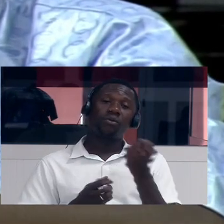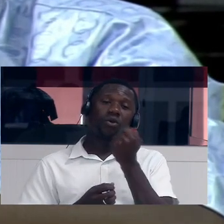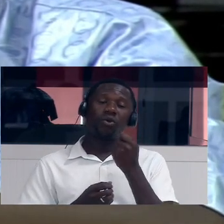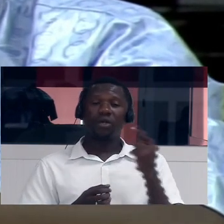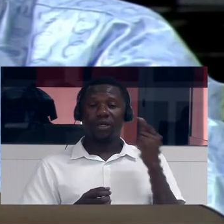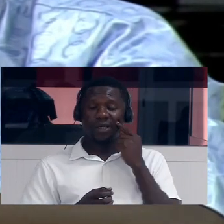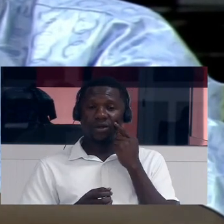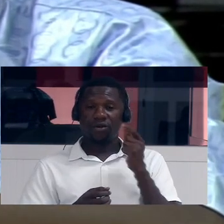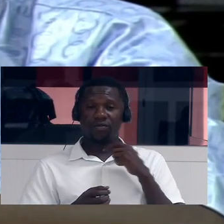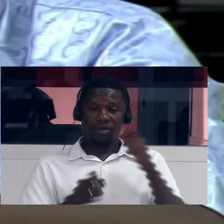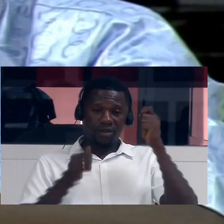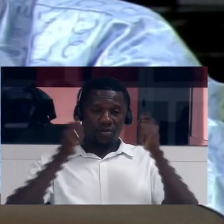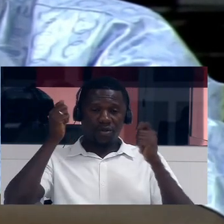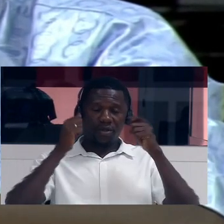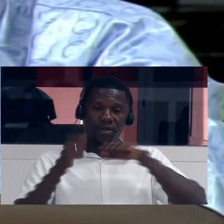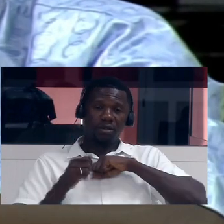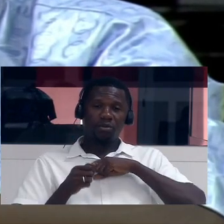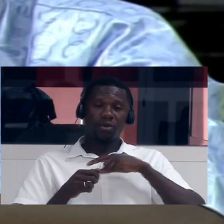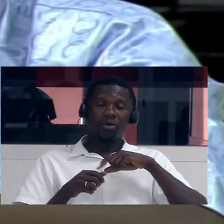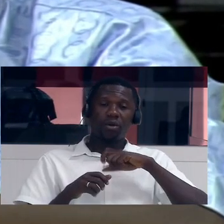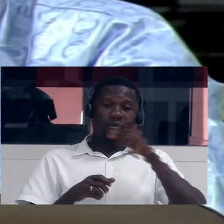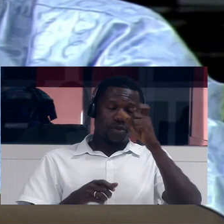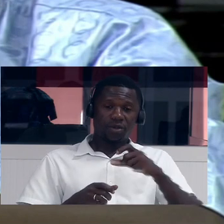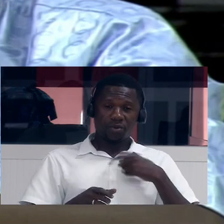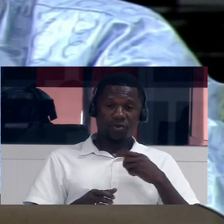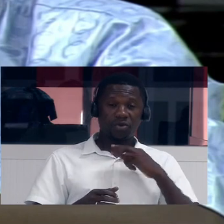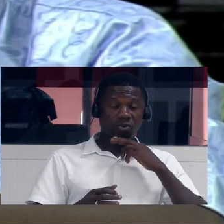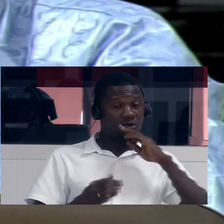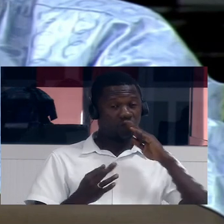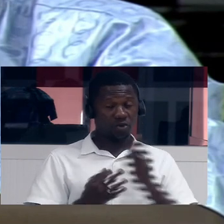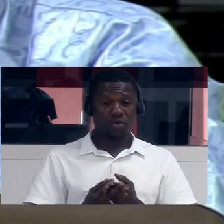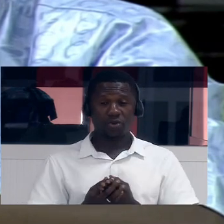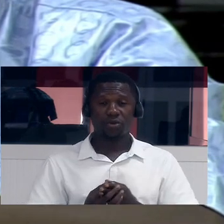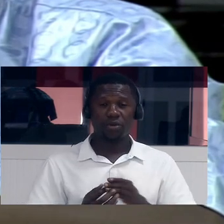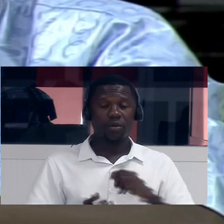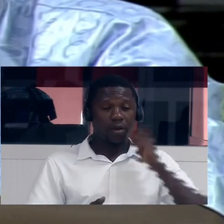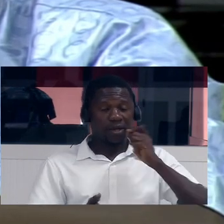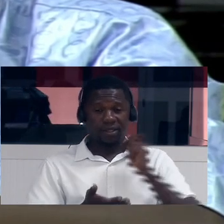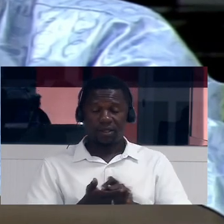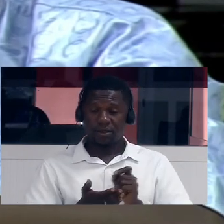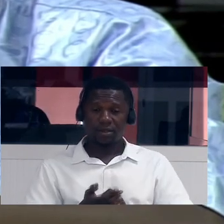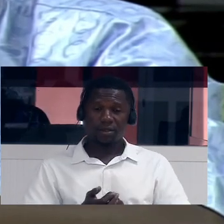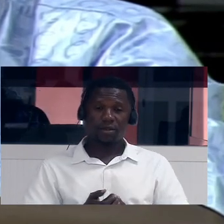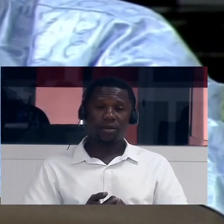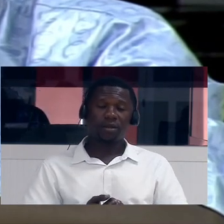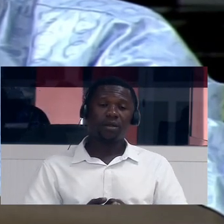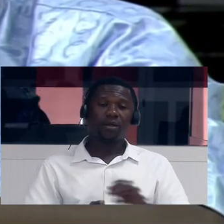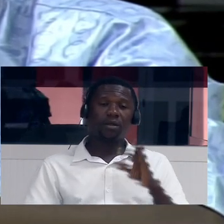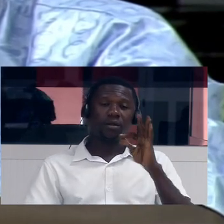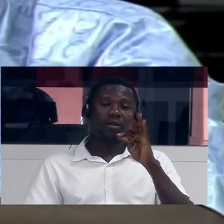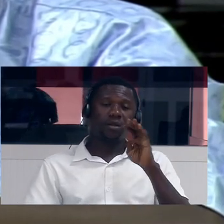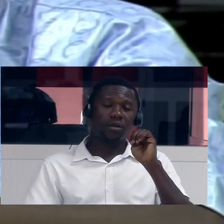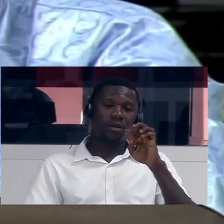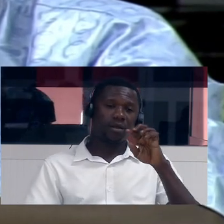itself, because somebody I used to confide in was my permanent secretary, Mrs. Teres Drame, she was. On the